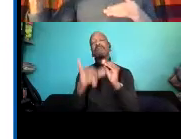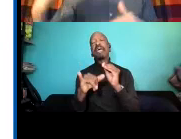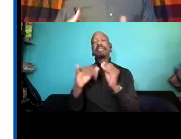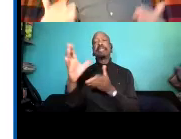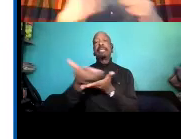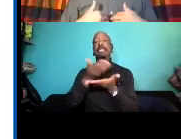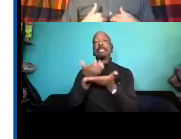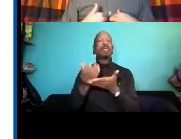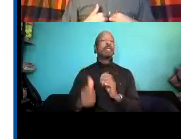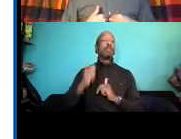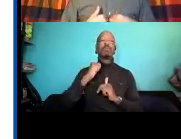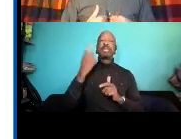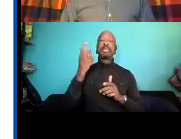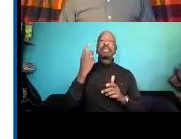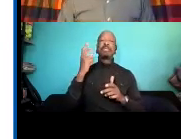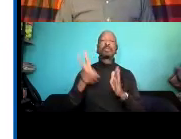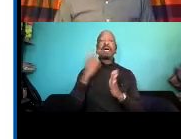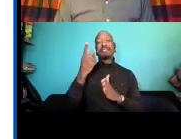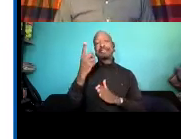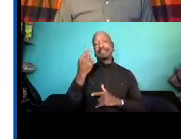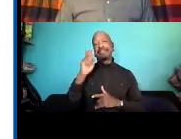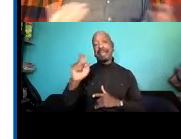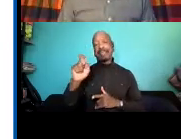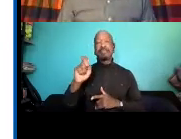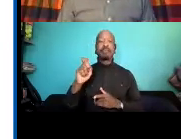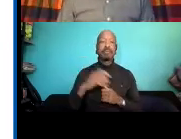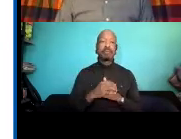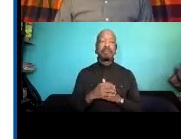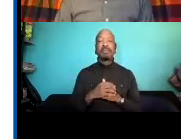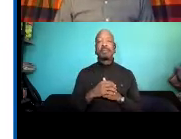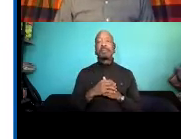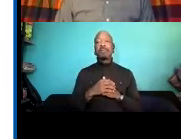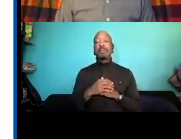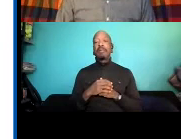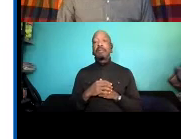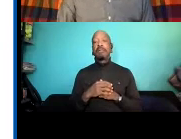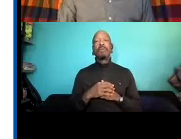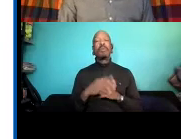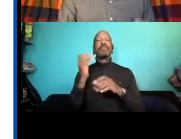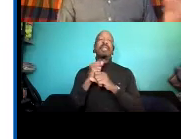taxed twice. It'll only be taxed once when you receive it as a patronage dividend at the end of the year.